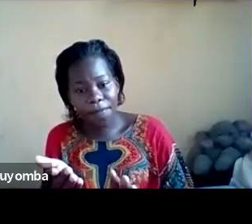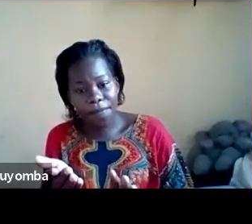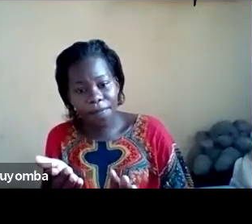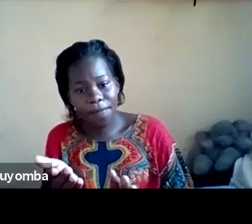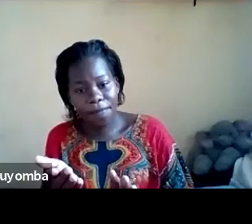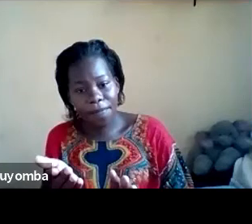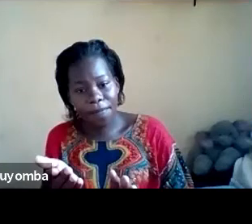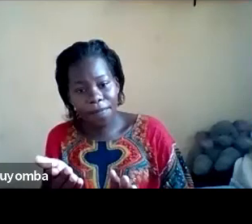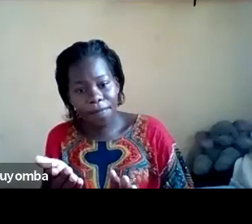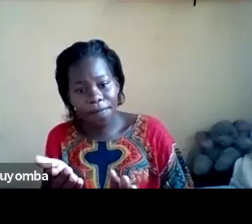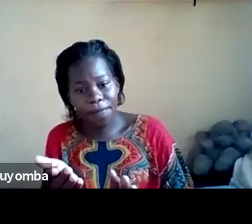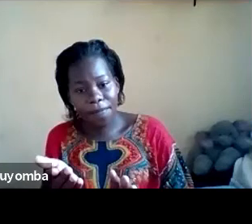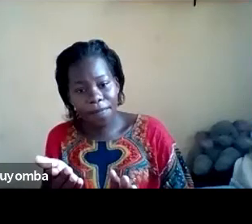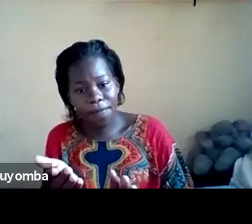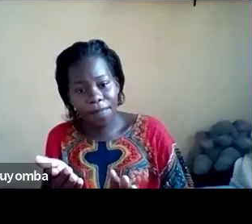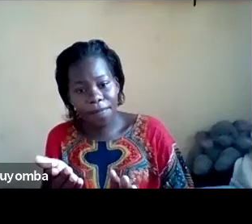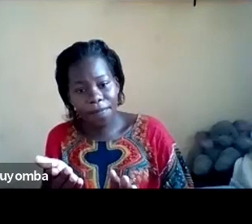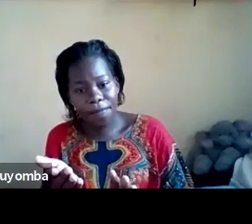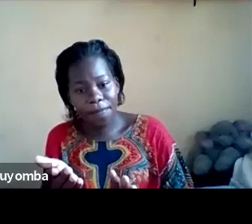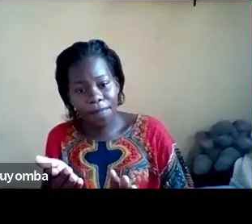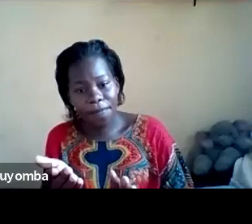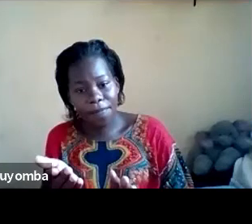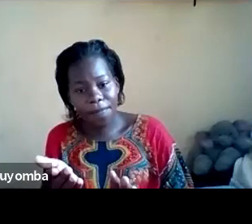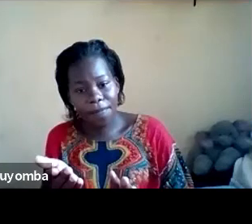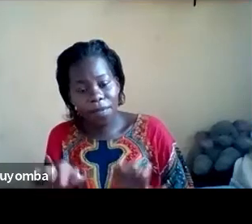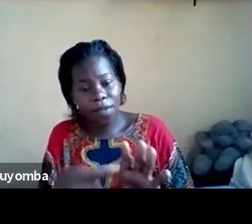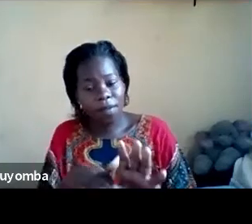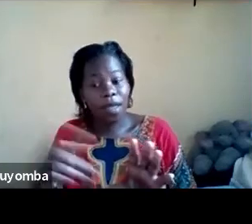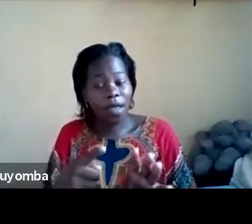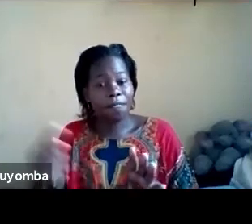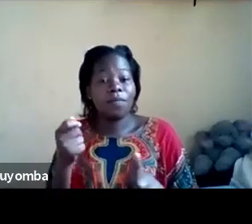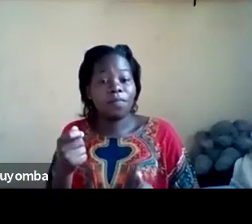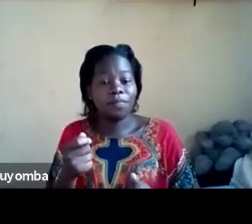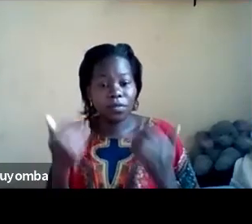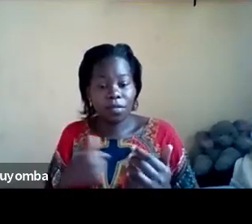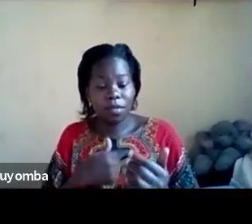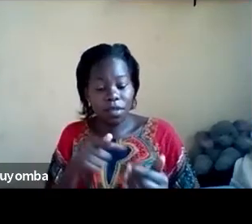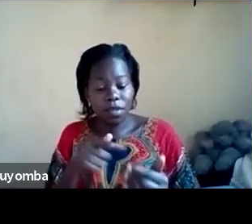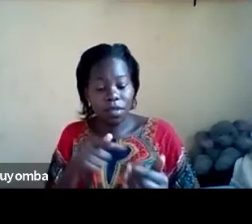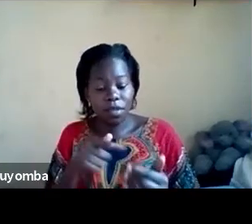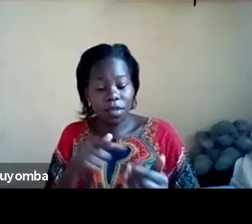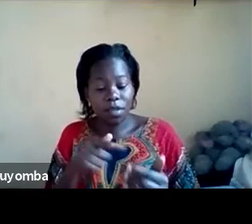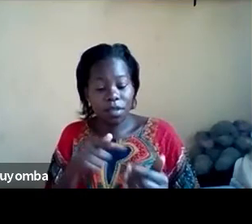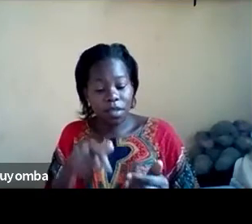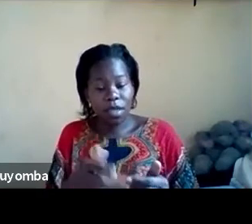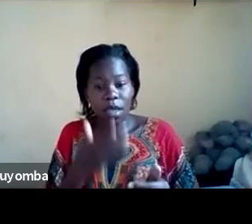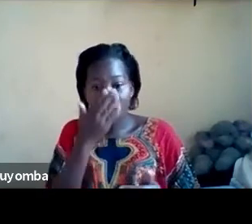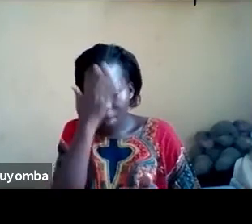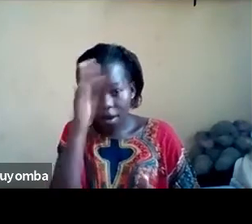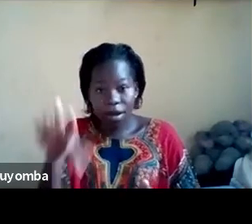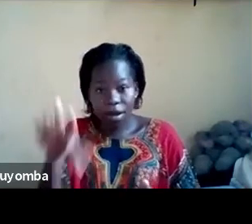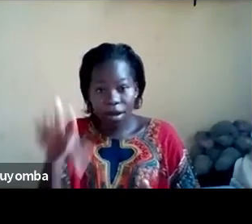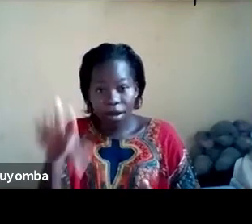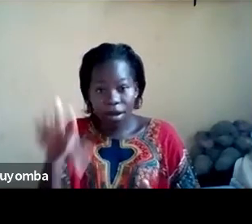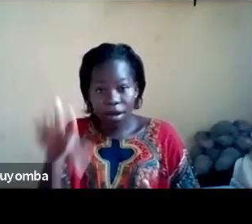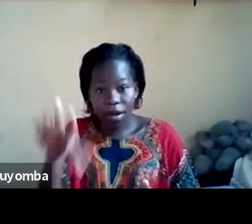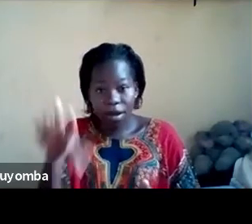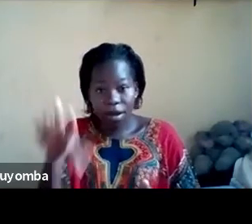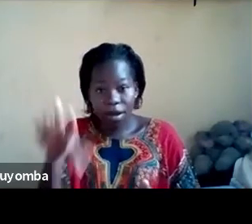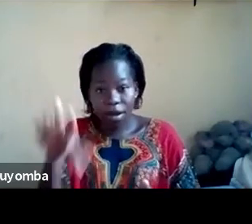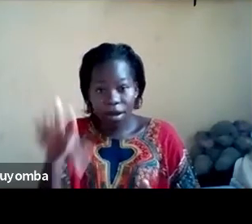right now I'm in Mbara town. You wouldn't imagine how fast developing this